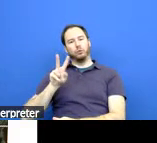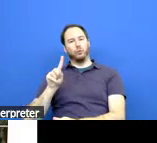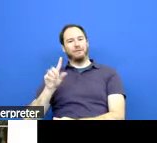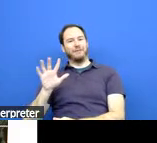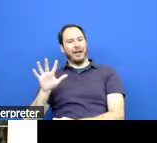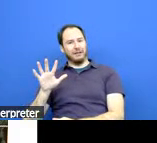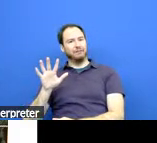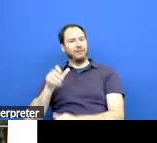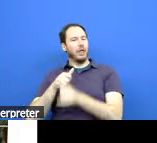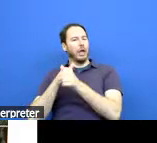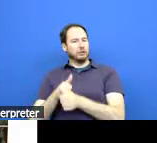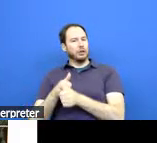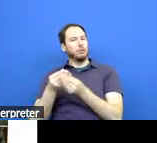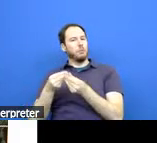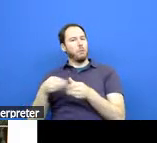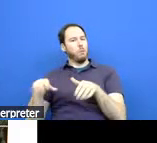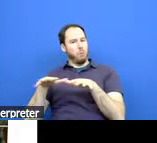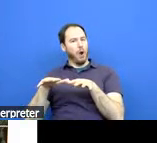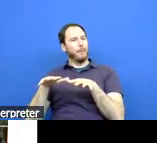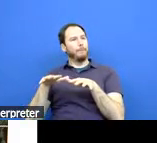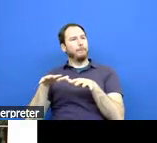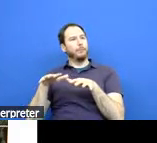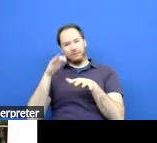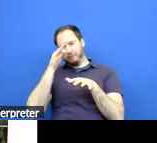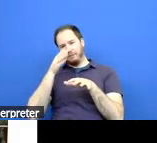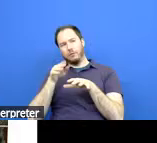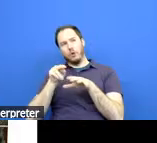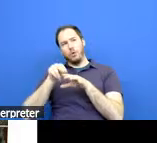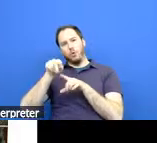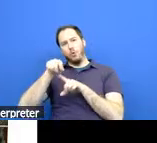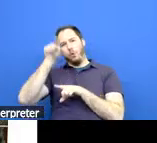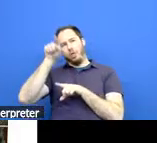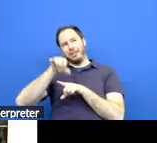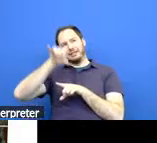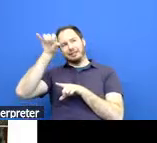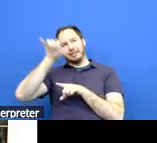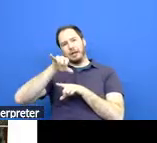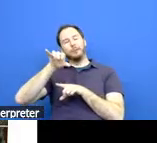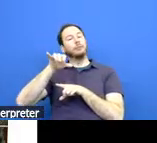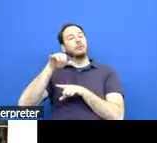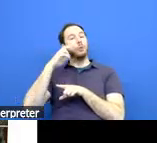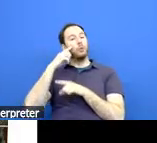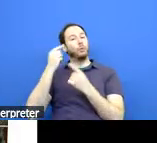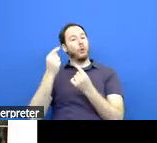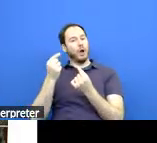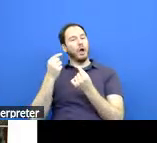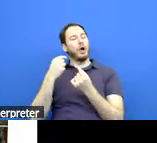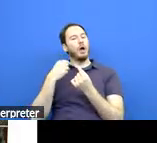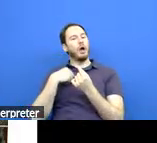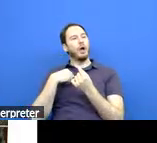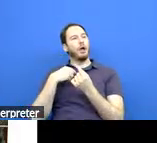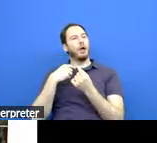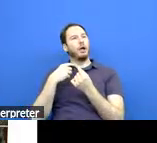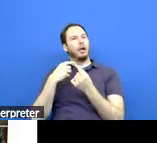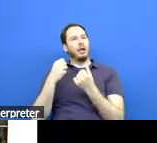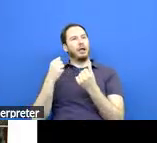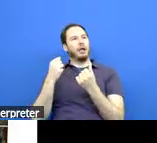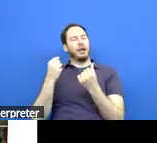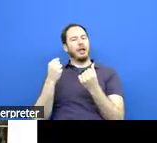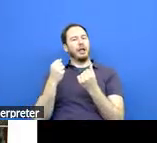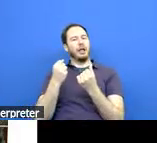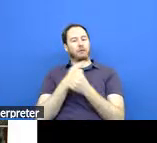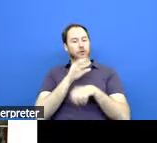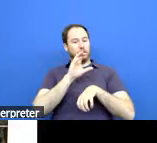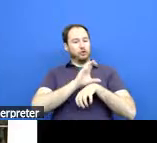is consistent with the property or the zoning class of the properties to the north. Essentially, what the property area that we're looking to rezone is everything outside